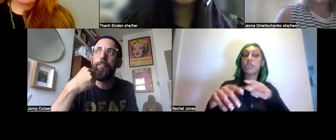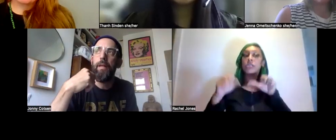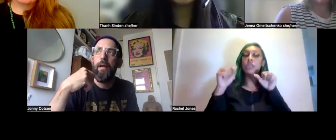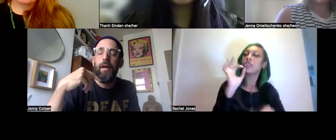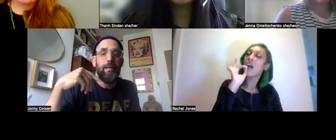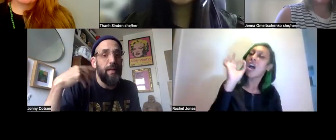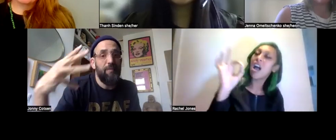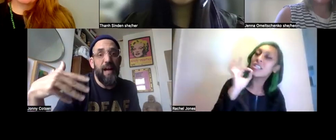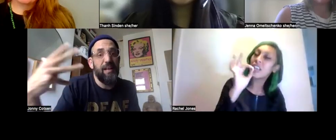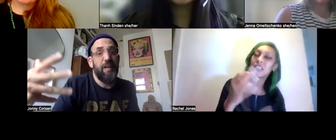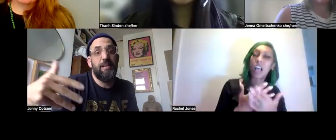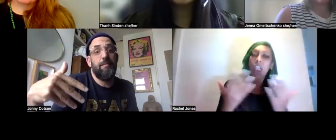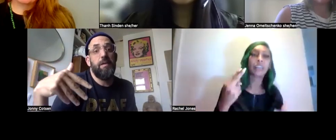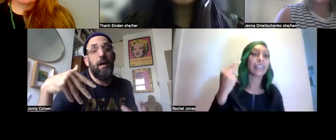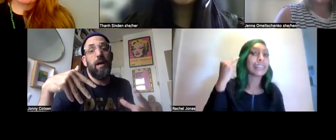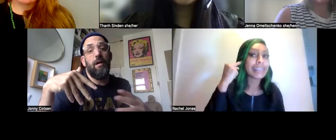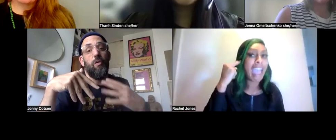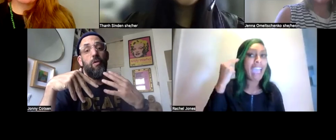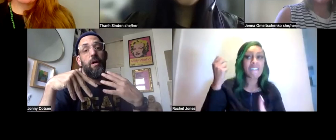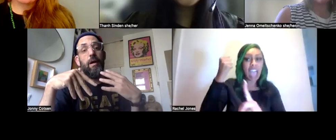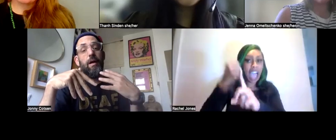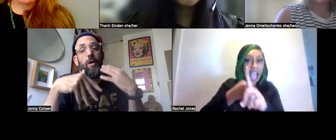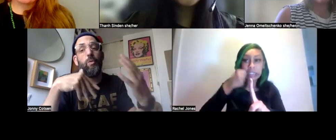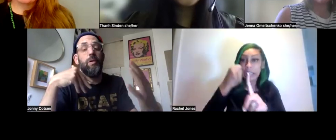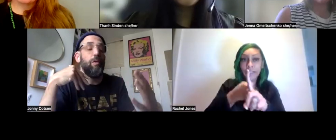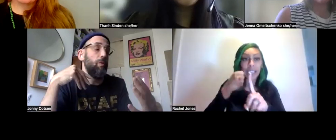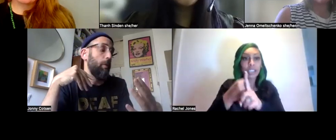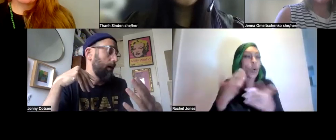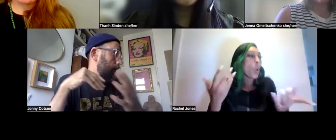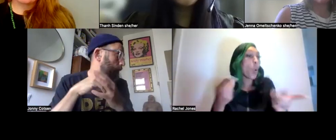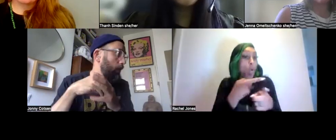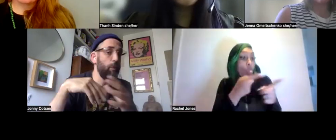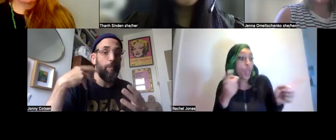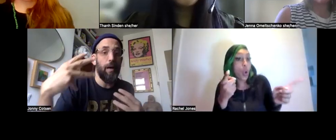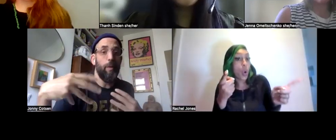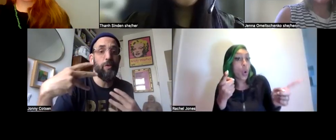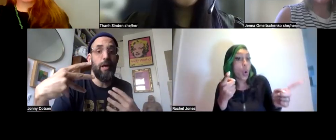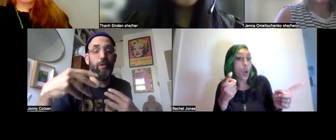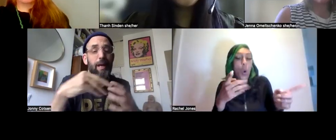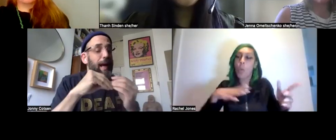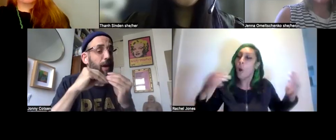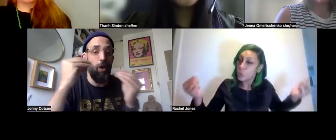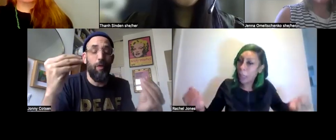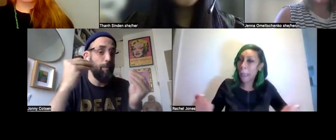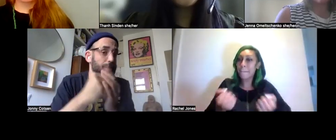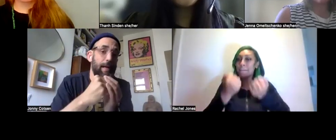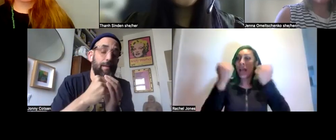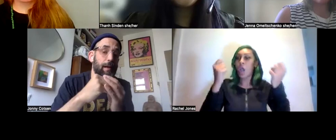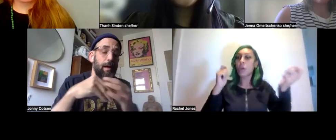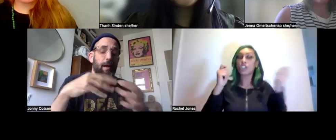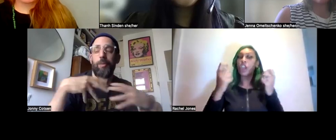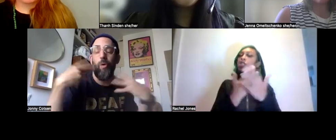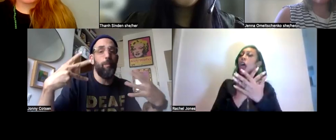of deaf activists those who want to empower change. And a lot of them